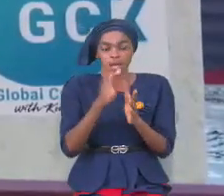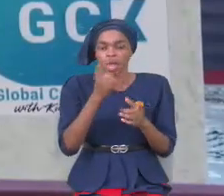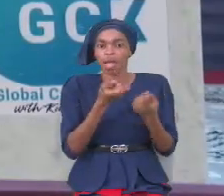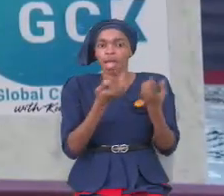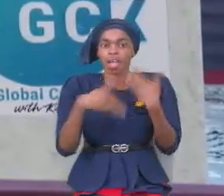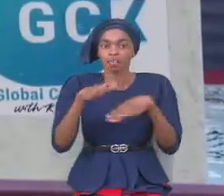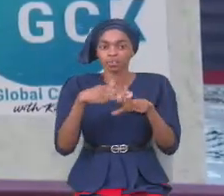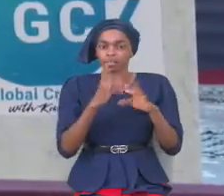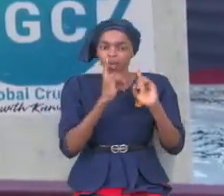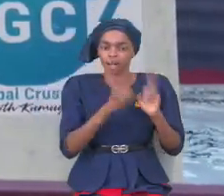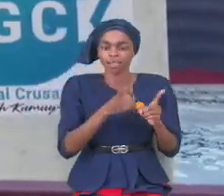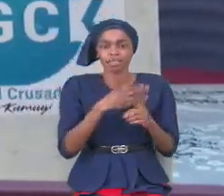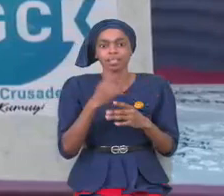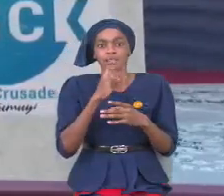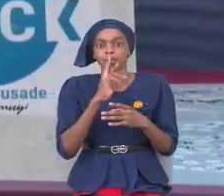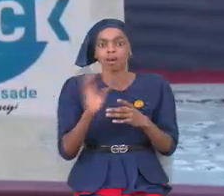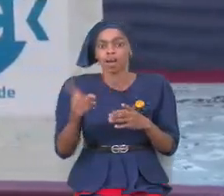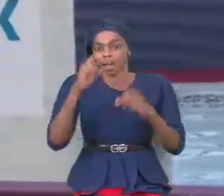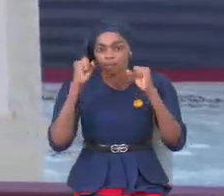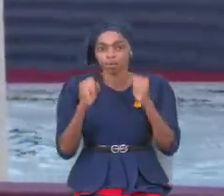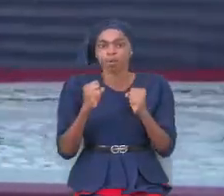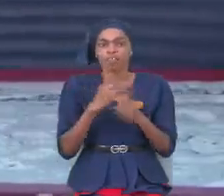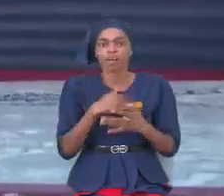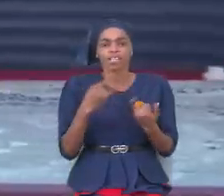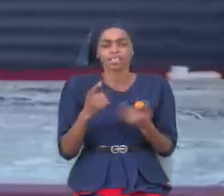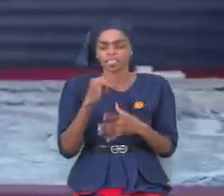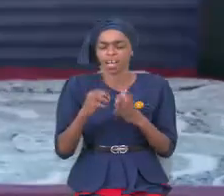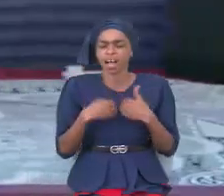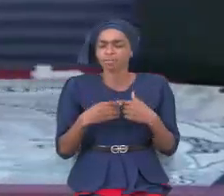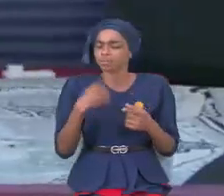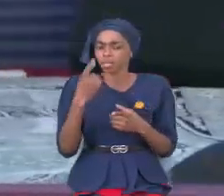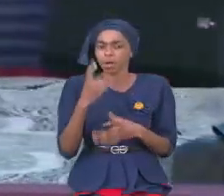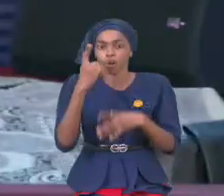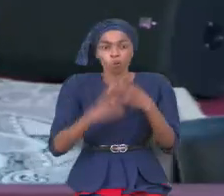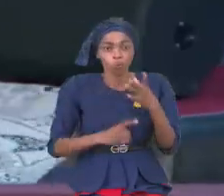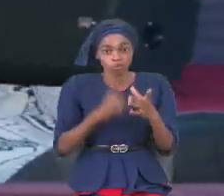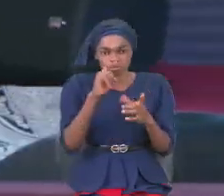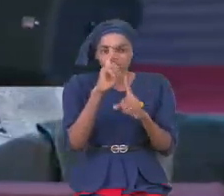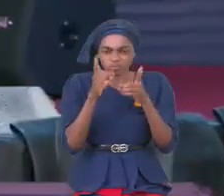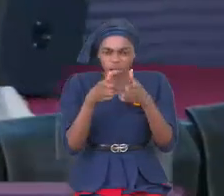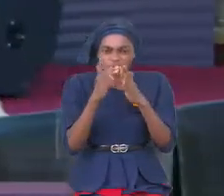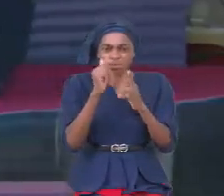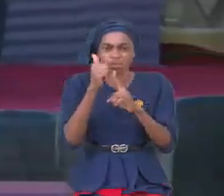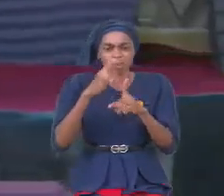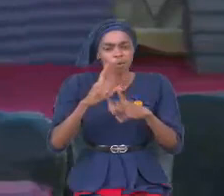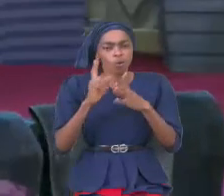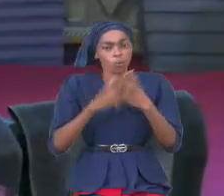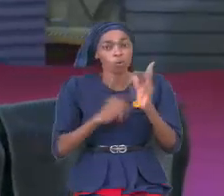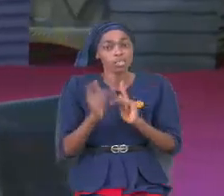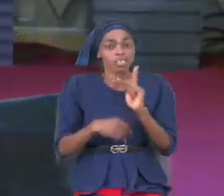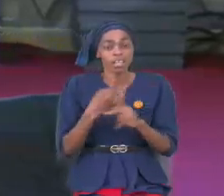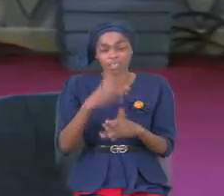of saint am I? Provisionally, am I just a saint? Just a saint? I'm a saint of